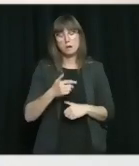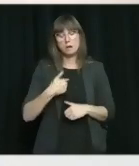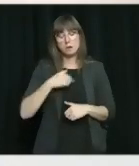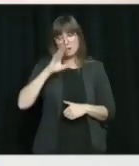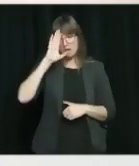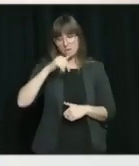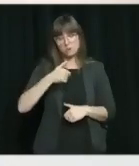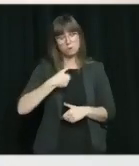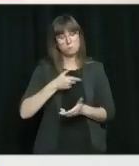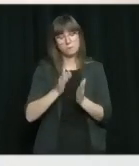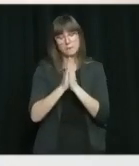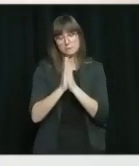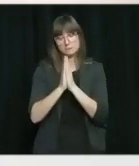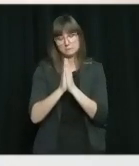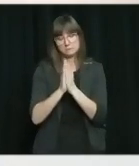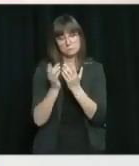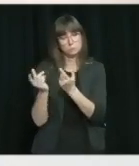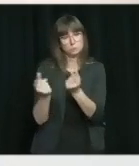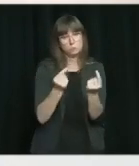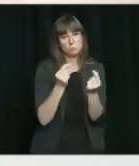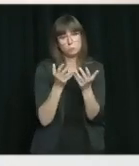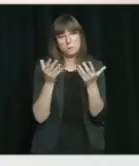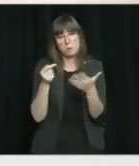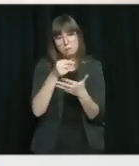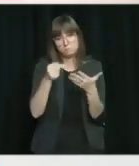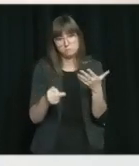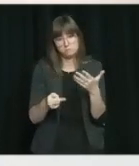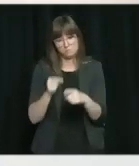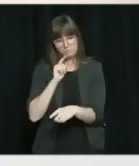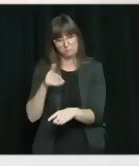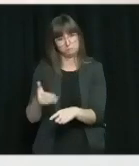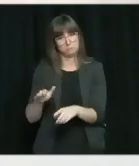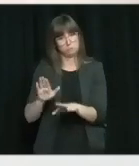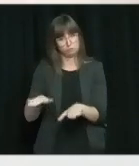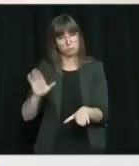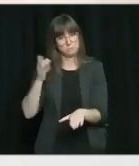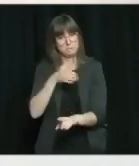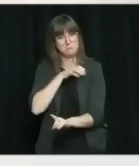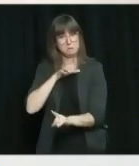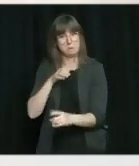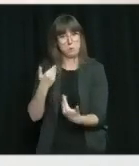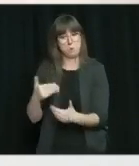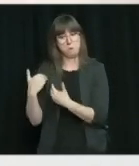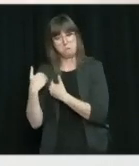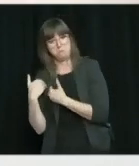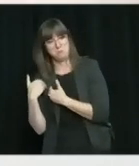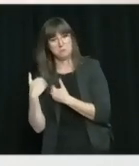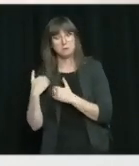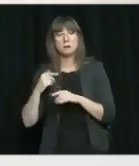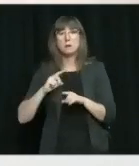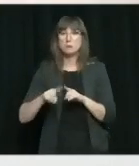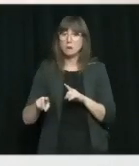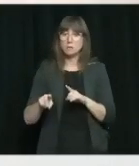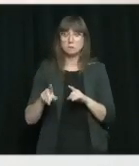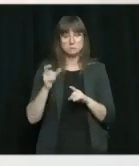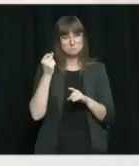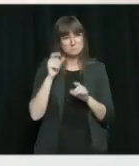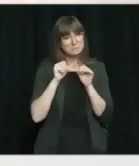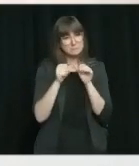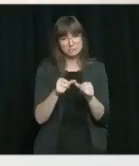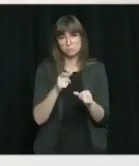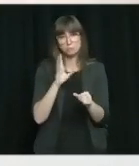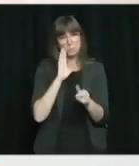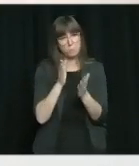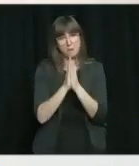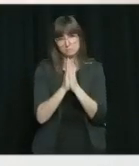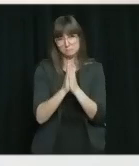of everyone across the country, especially kids. But I want you to know that we're going to continue asking a lot